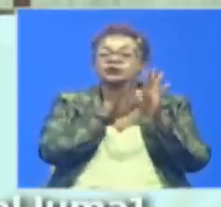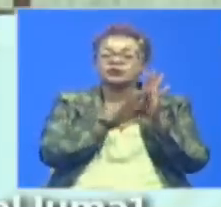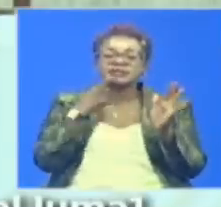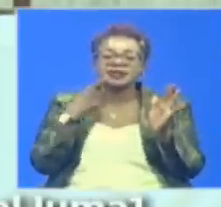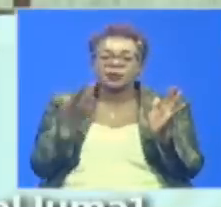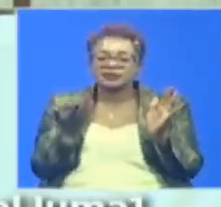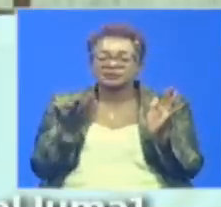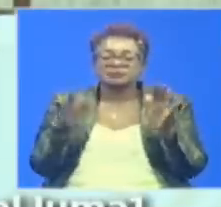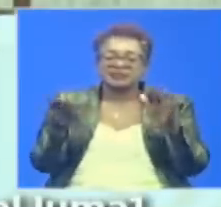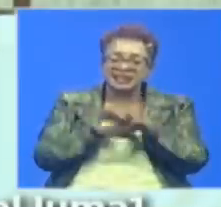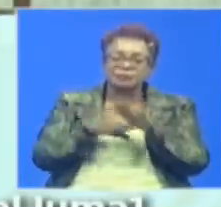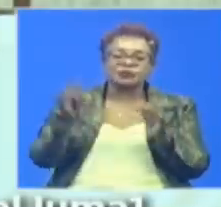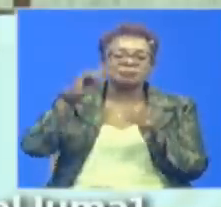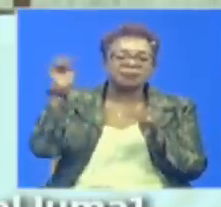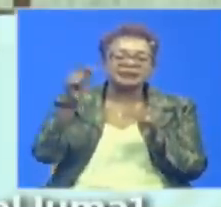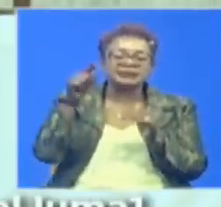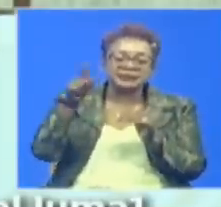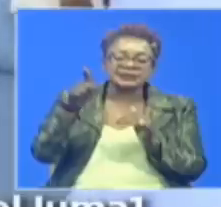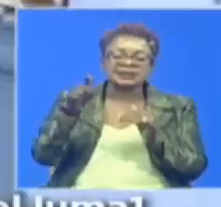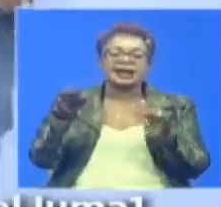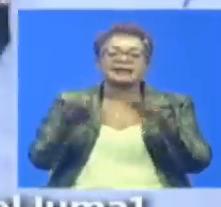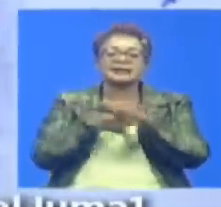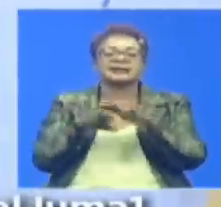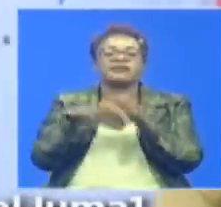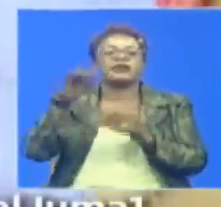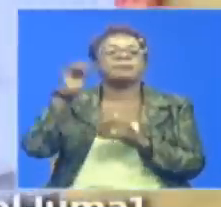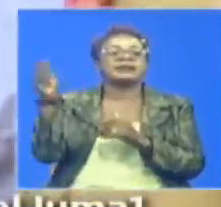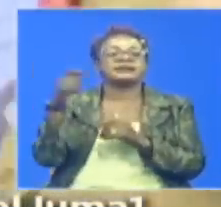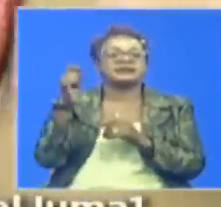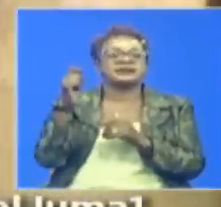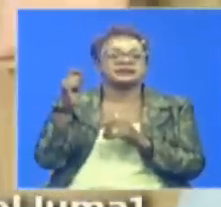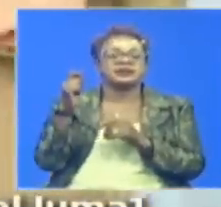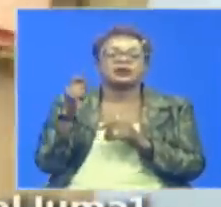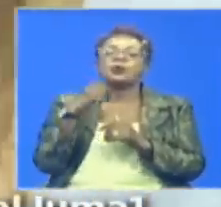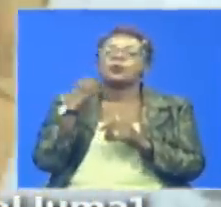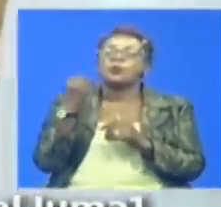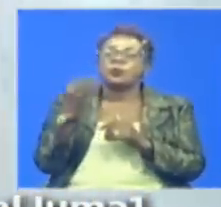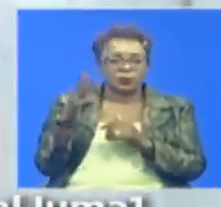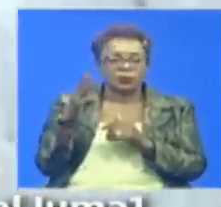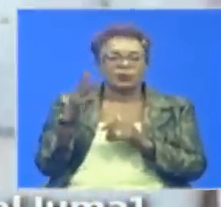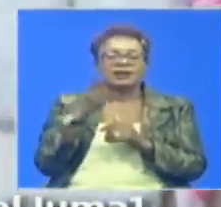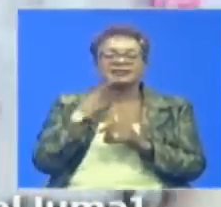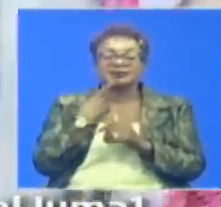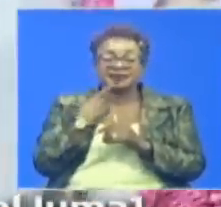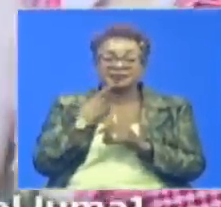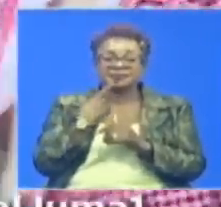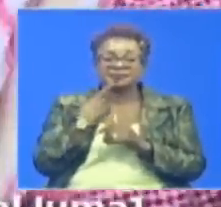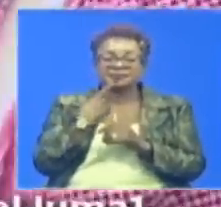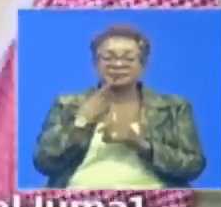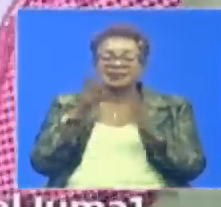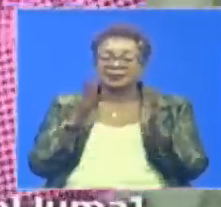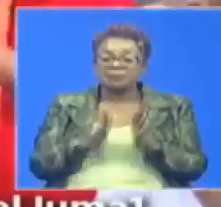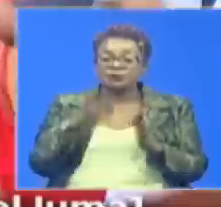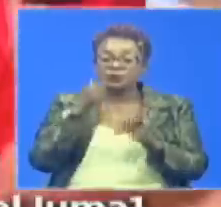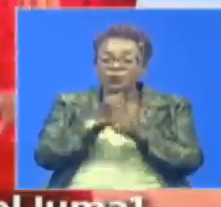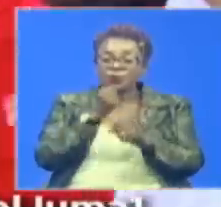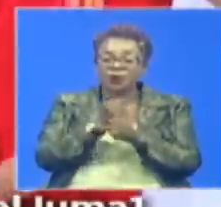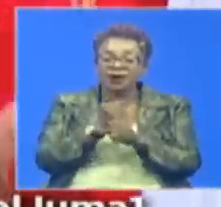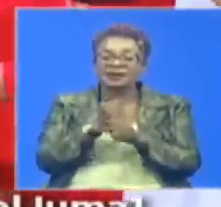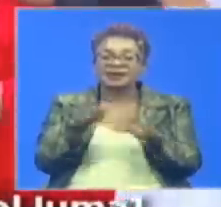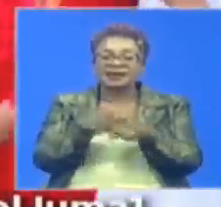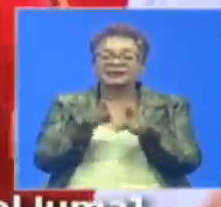president ndio mtu ya mkono ya rais. Wow, he's saying that mtu wa mkono wa Uhuru is actually